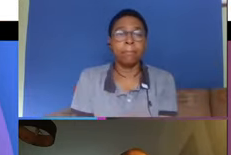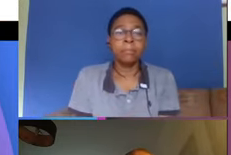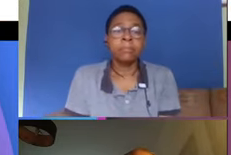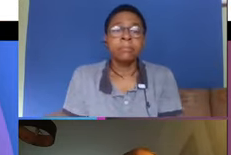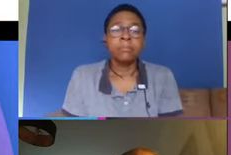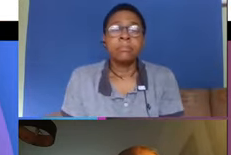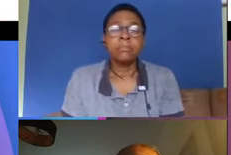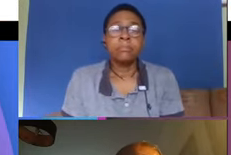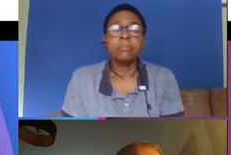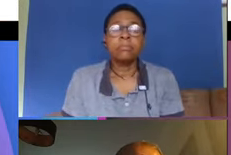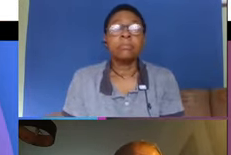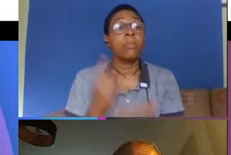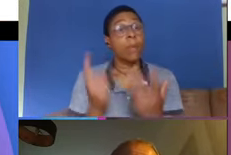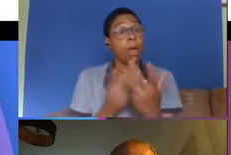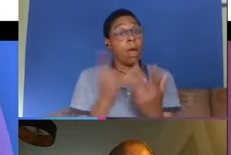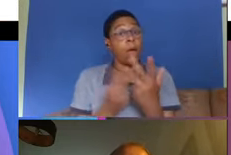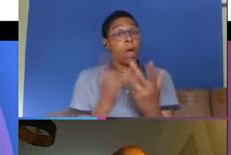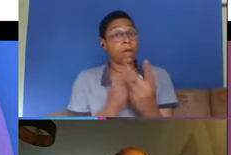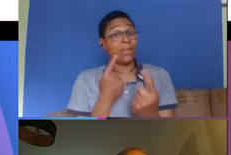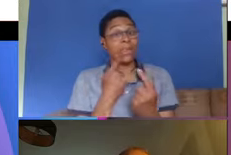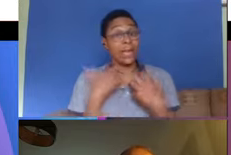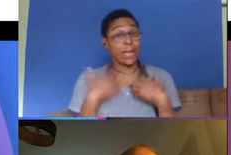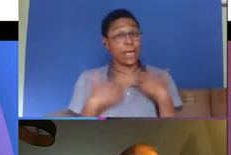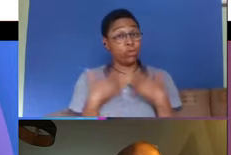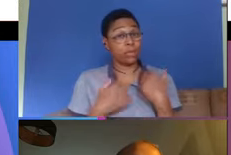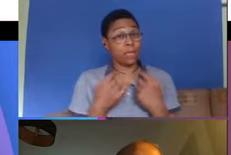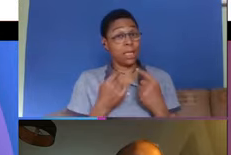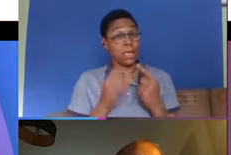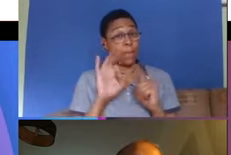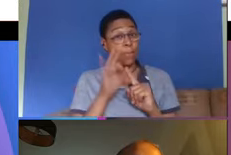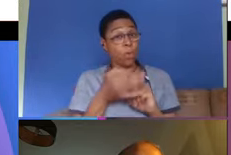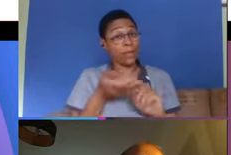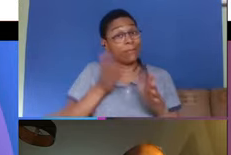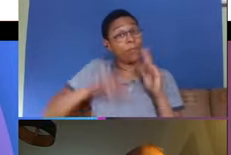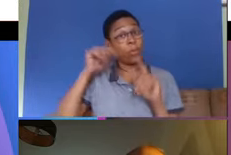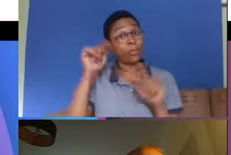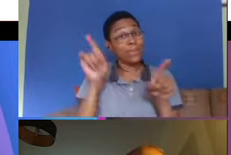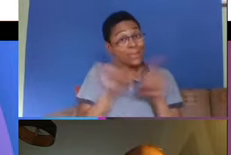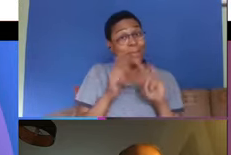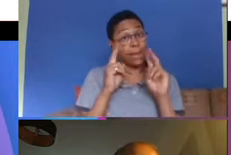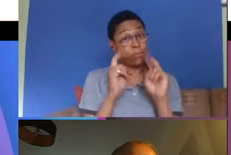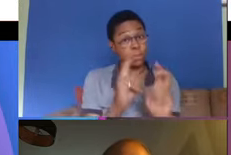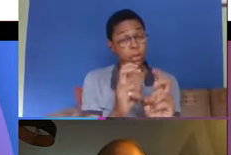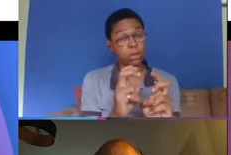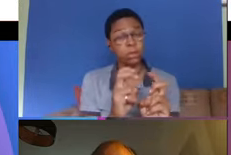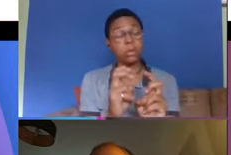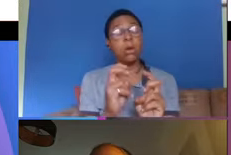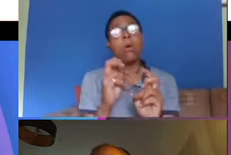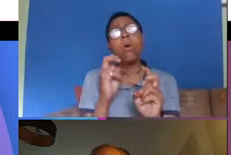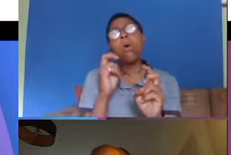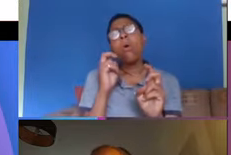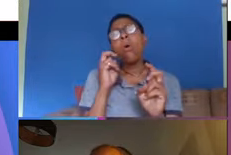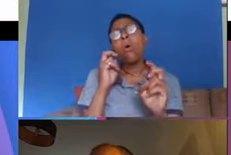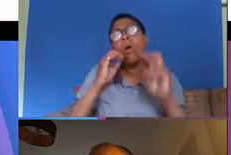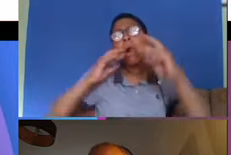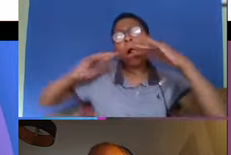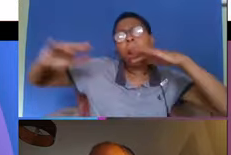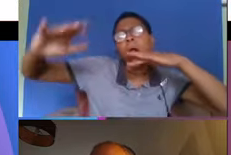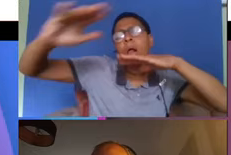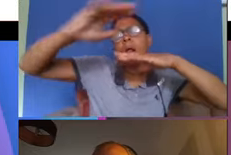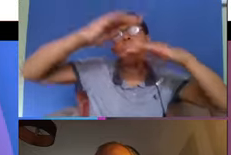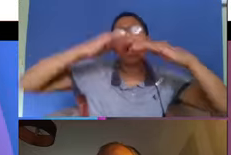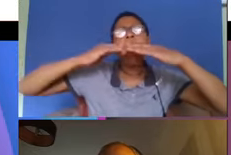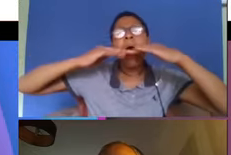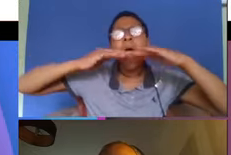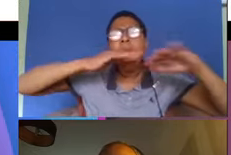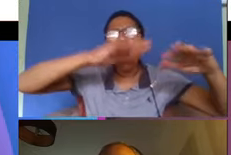And another interesting thing for that paper was actually realizing that where droplets hang out and potential areas that need to be